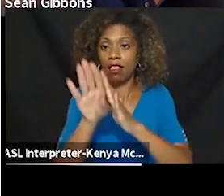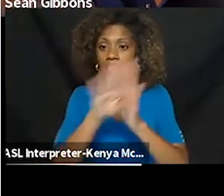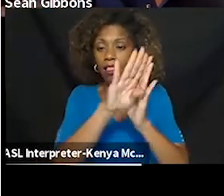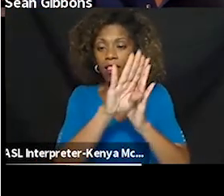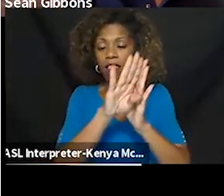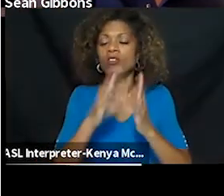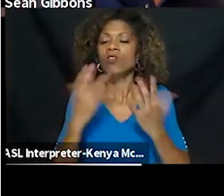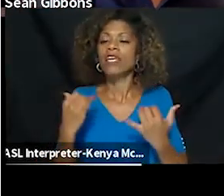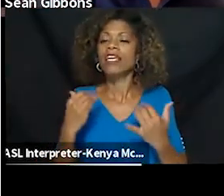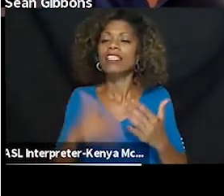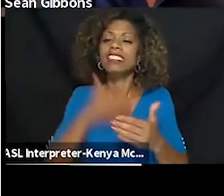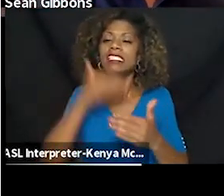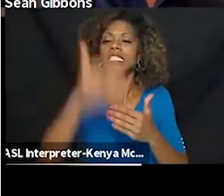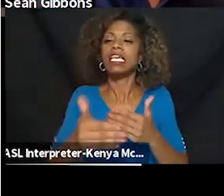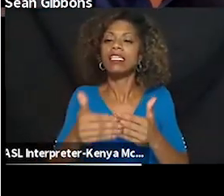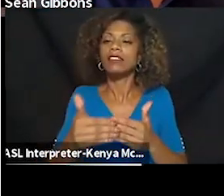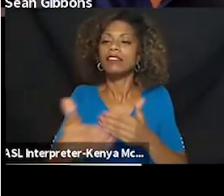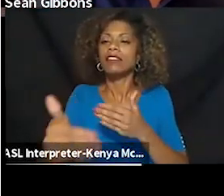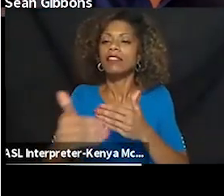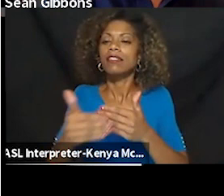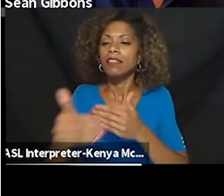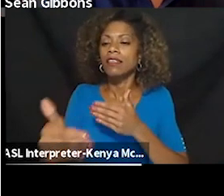next or new phase of the pandemic?